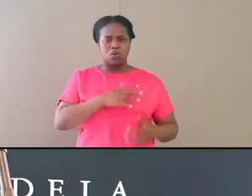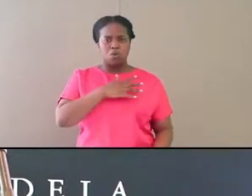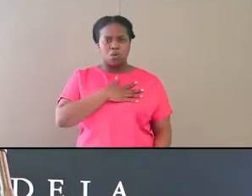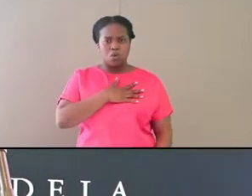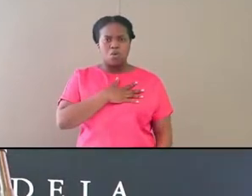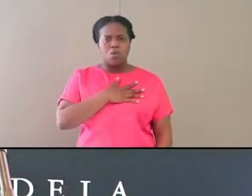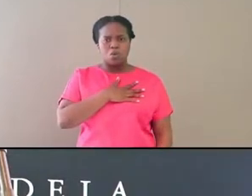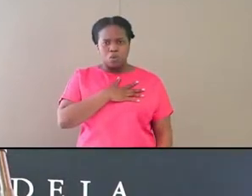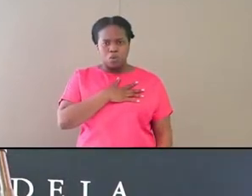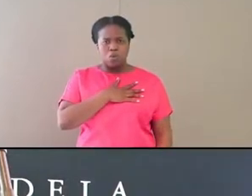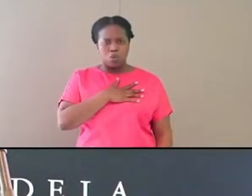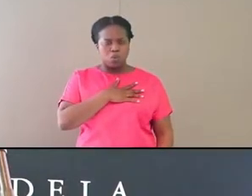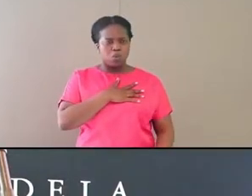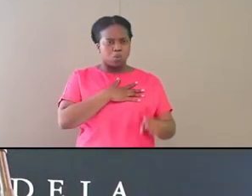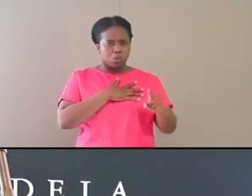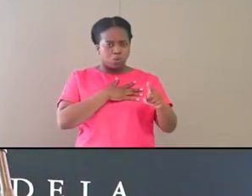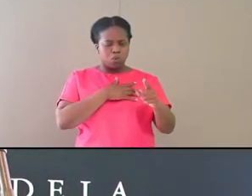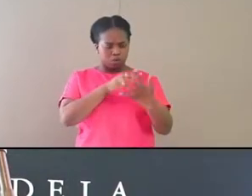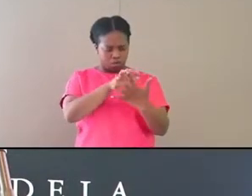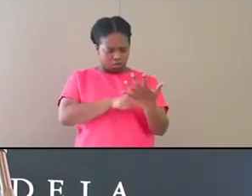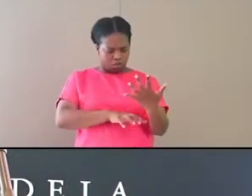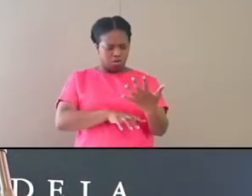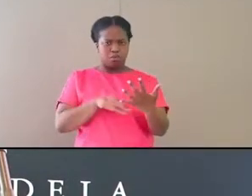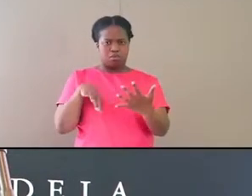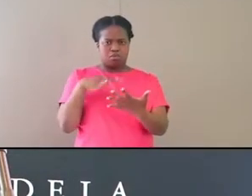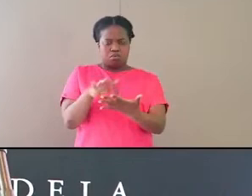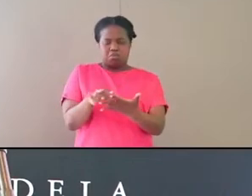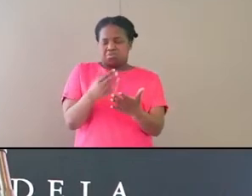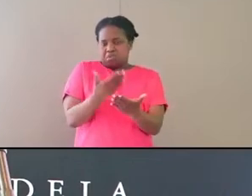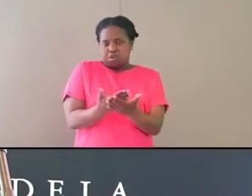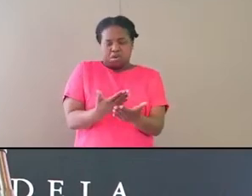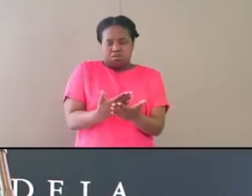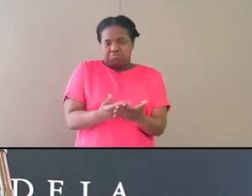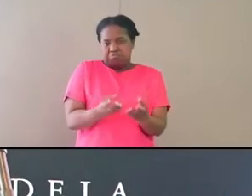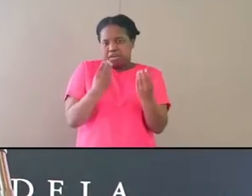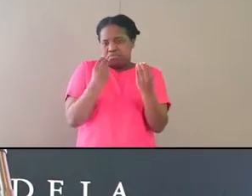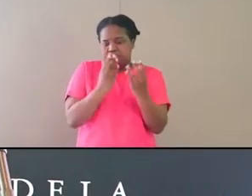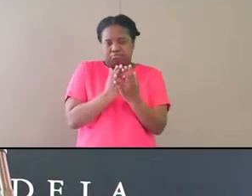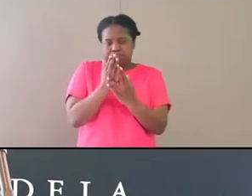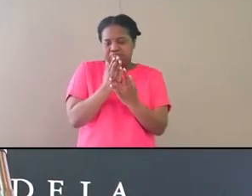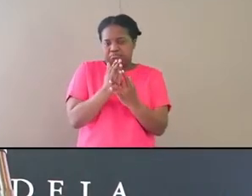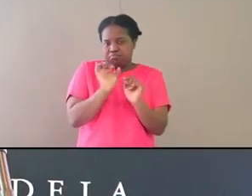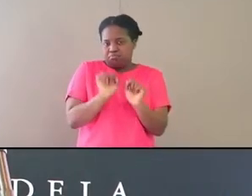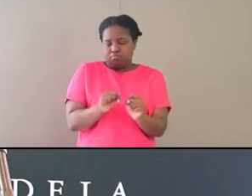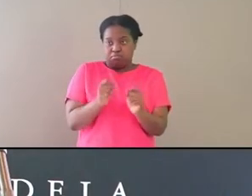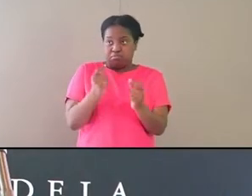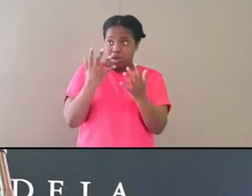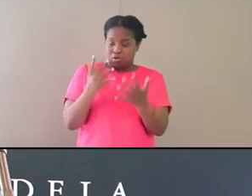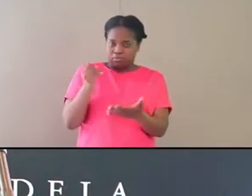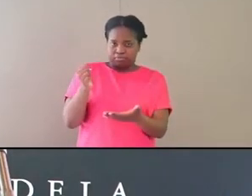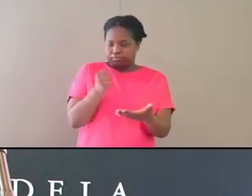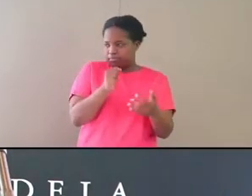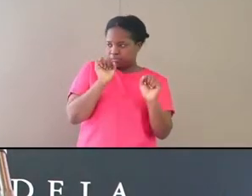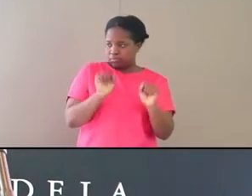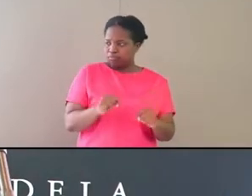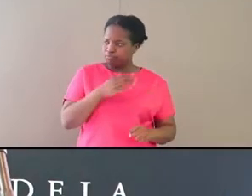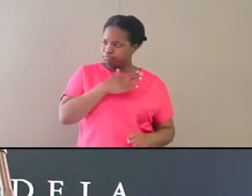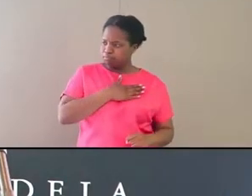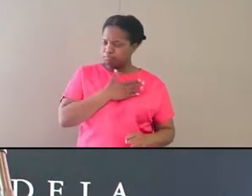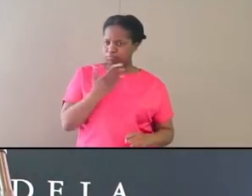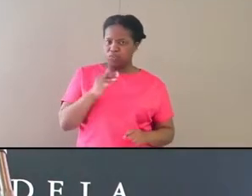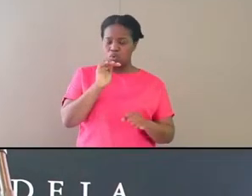together a proper business case, there is no way that we will not be able to get through on this. And I think it's important. I think it's a brilliant call to action.